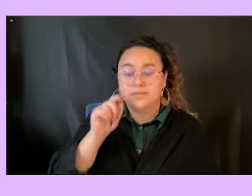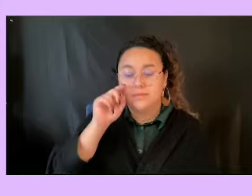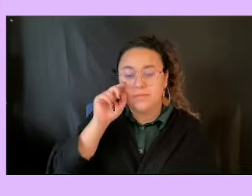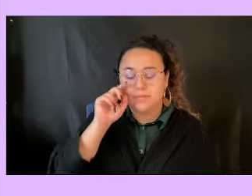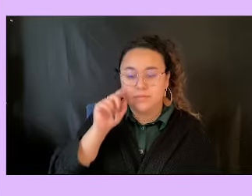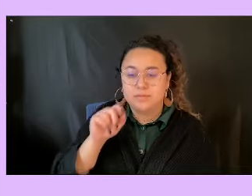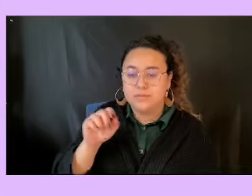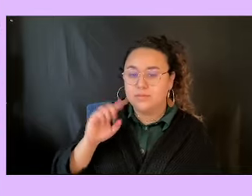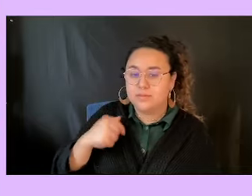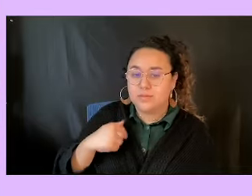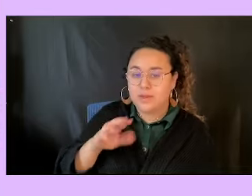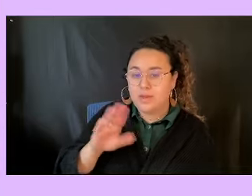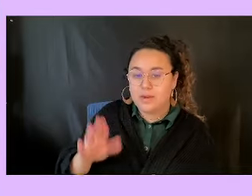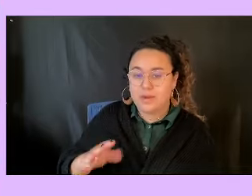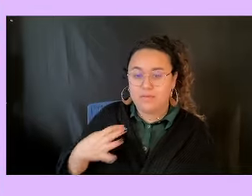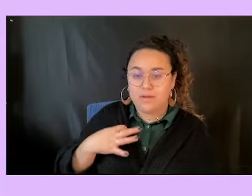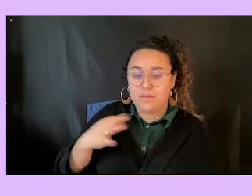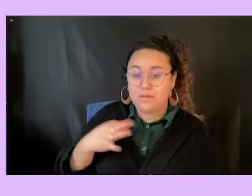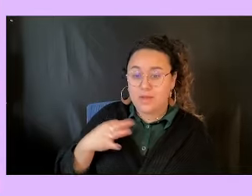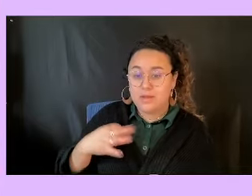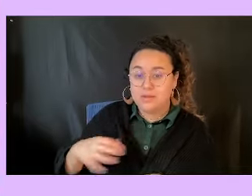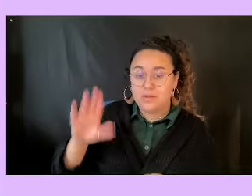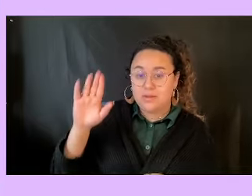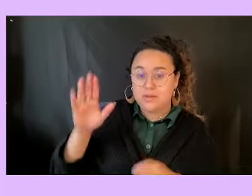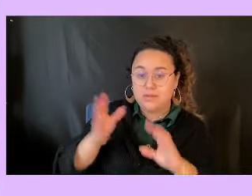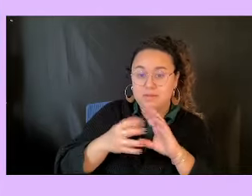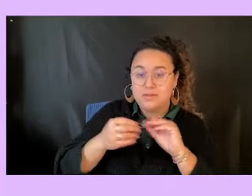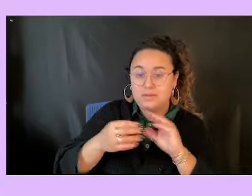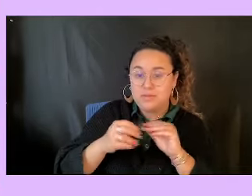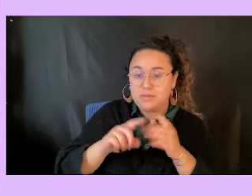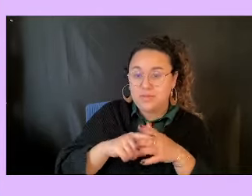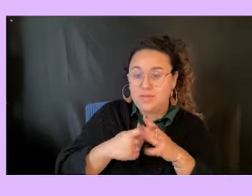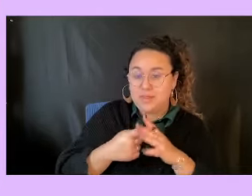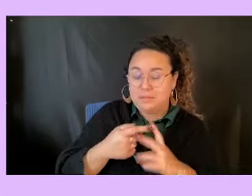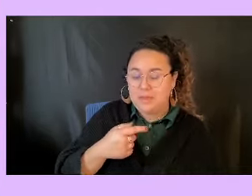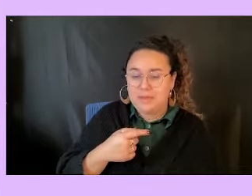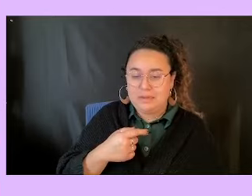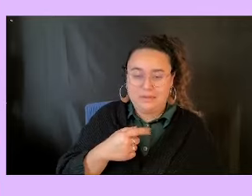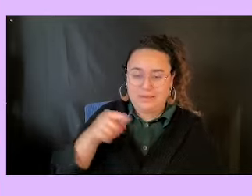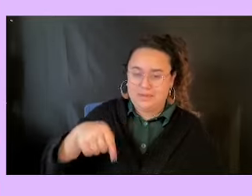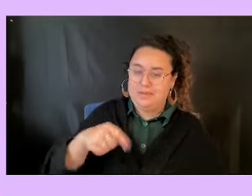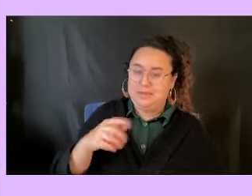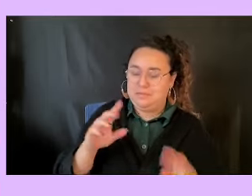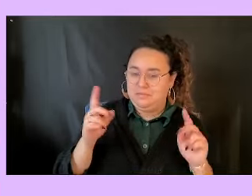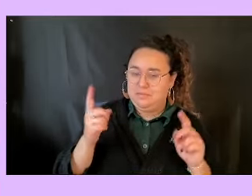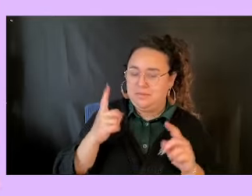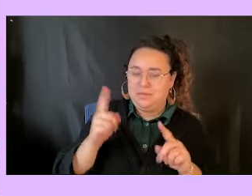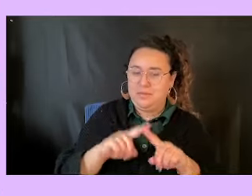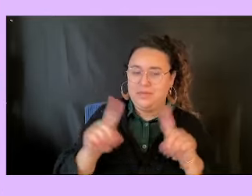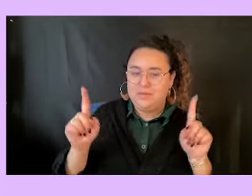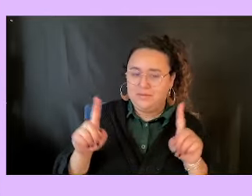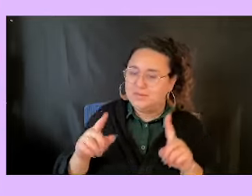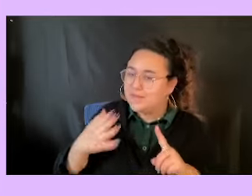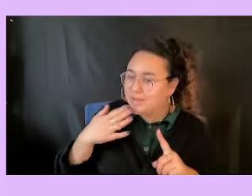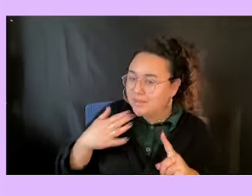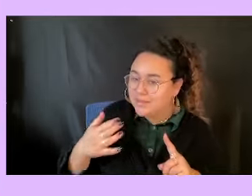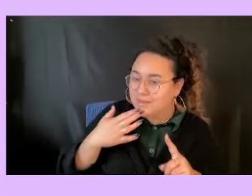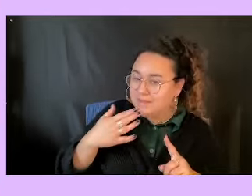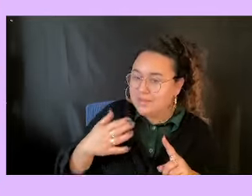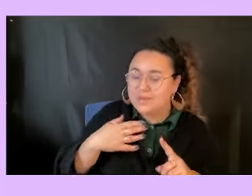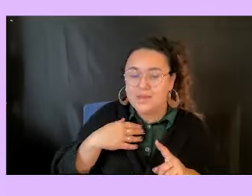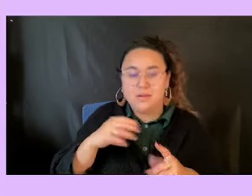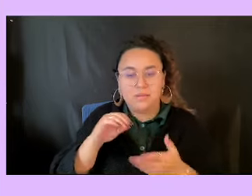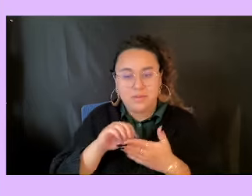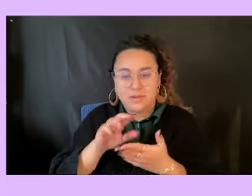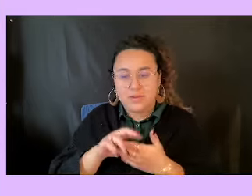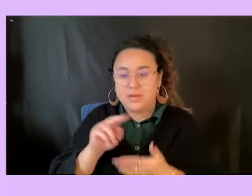I never voluntarily speak near the beginning, so this is something. Thank you. Note in your notes. My name